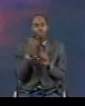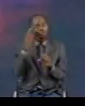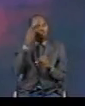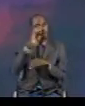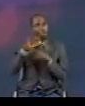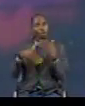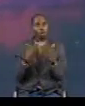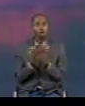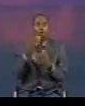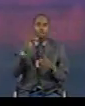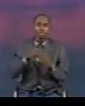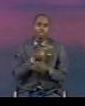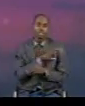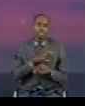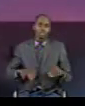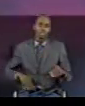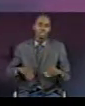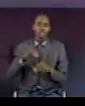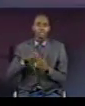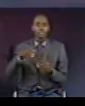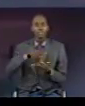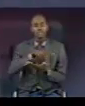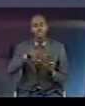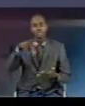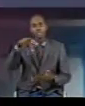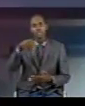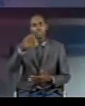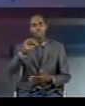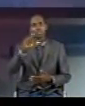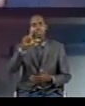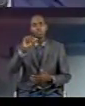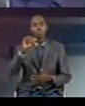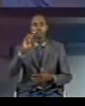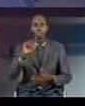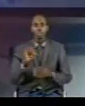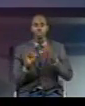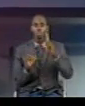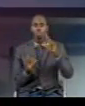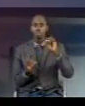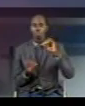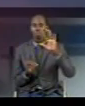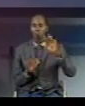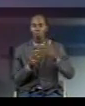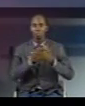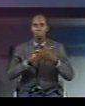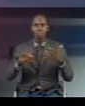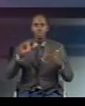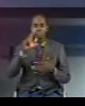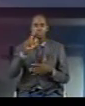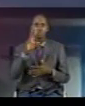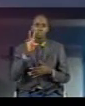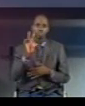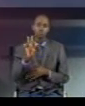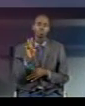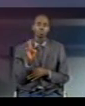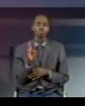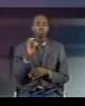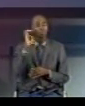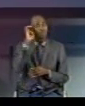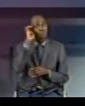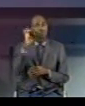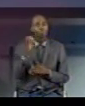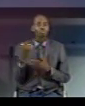Psalm 105, verse 37. Psalm 105, verse 37. He brought